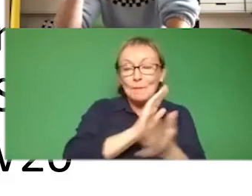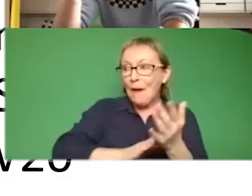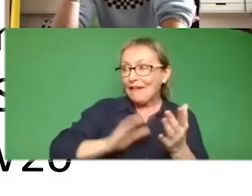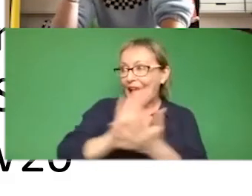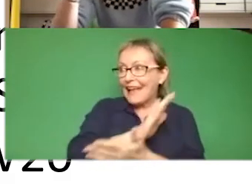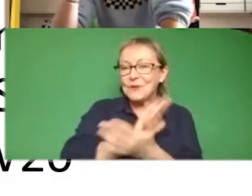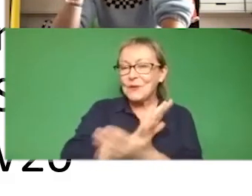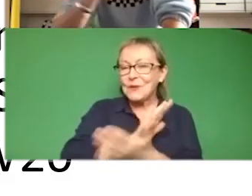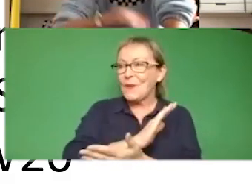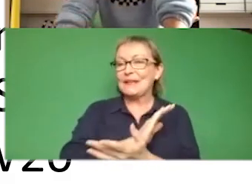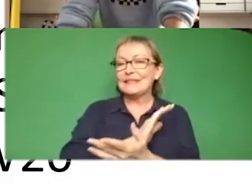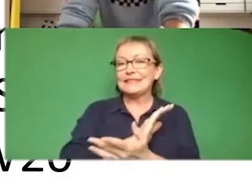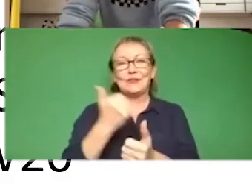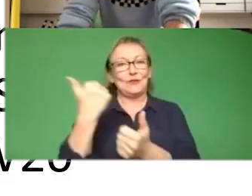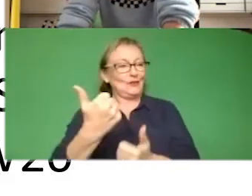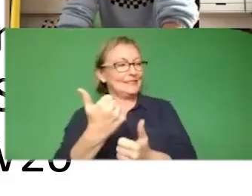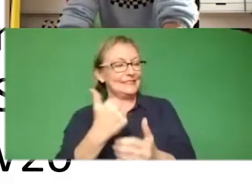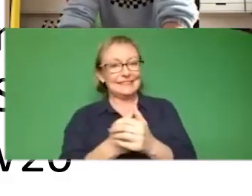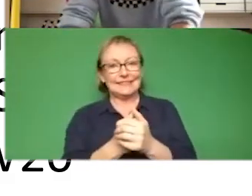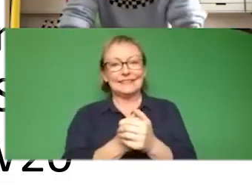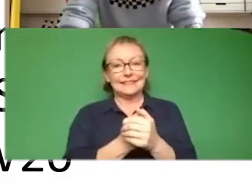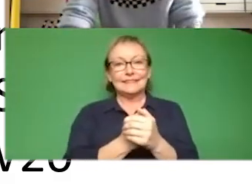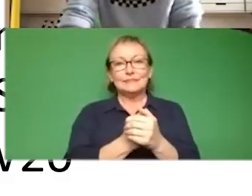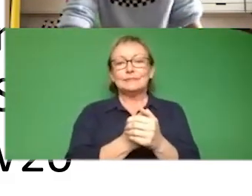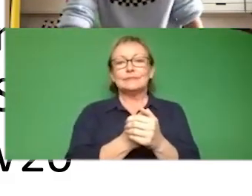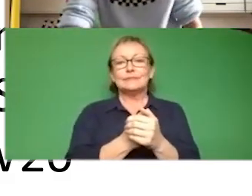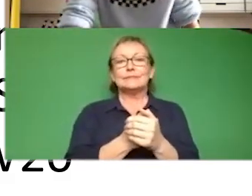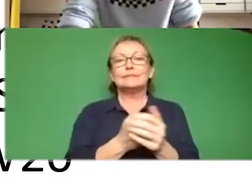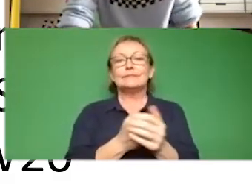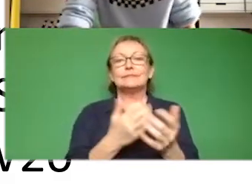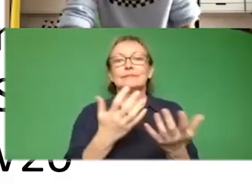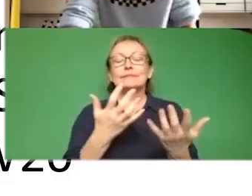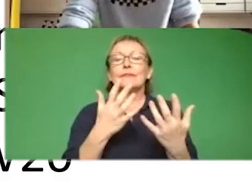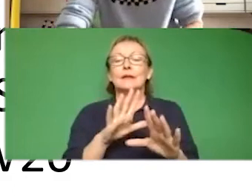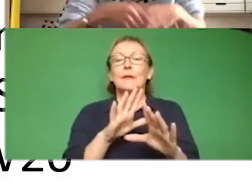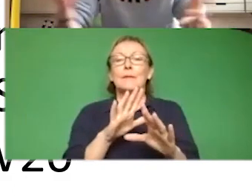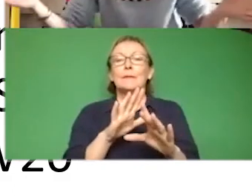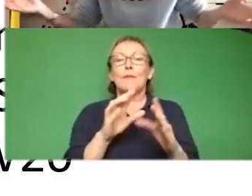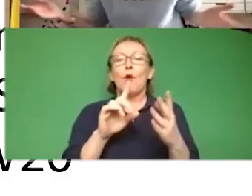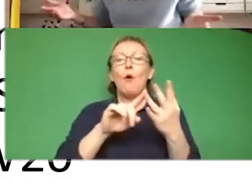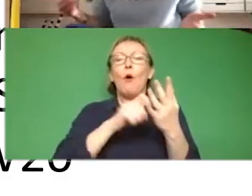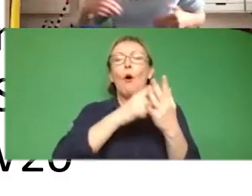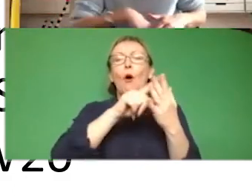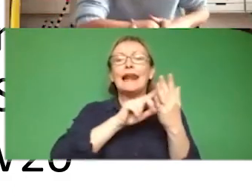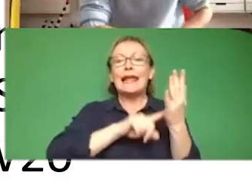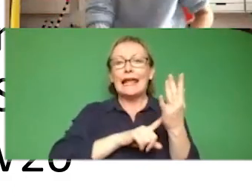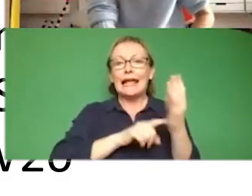great. It's good. So interesting to. It's been lovely to hear about you. I couldn't be here with Aurélie. Aurélie sends her love, her French